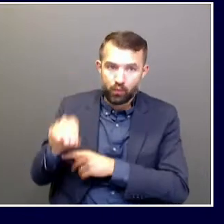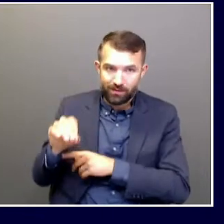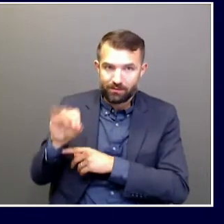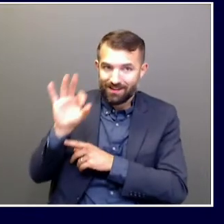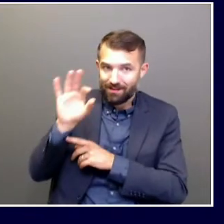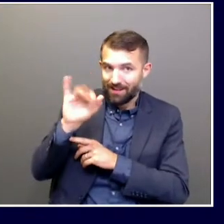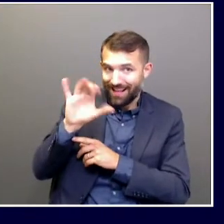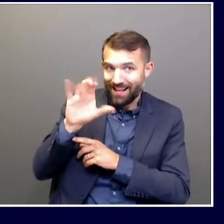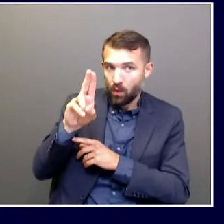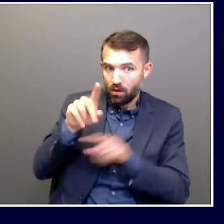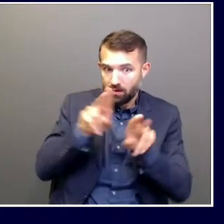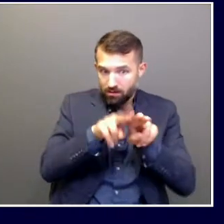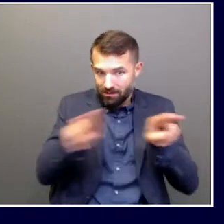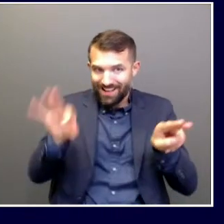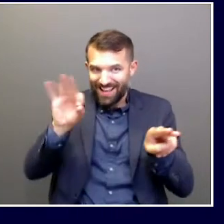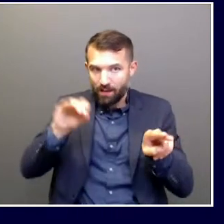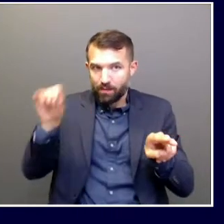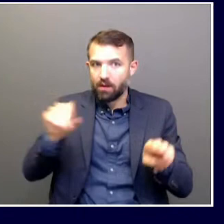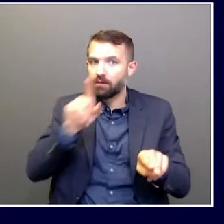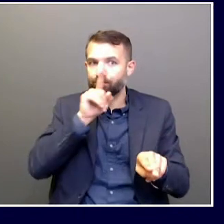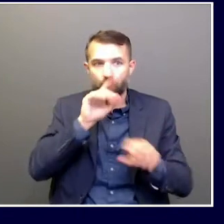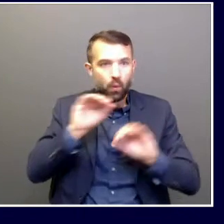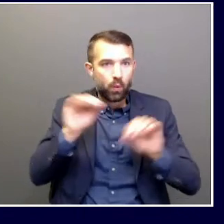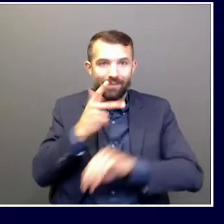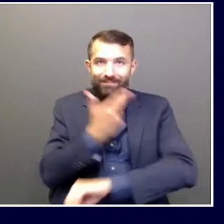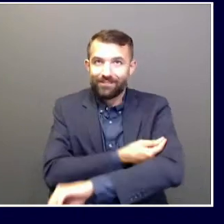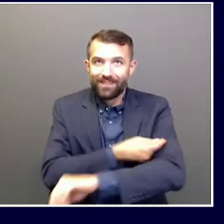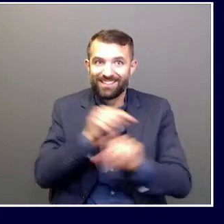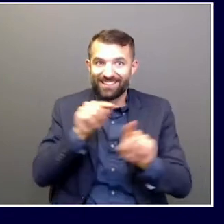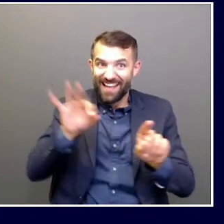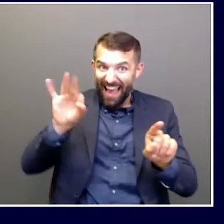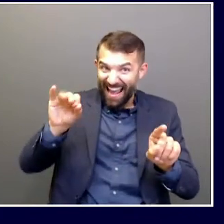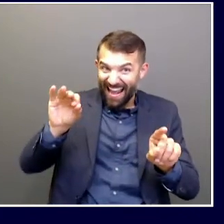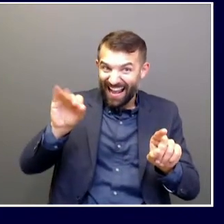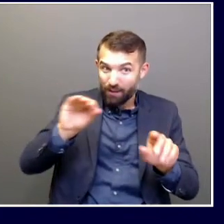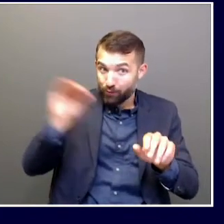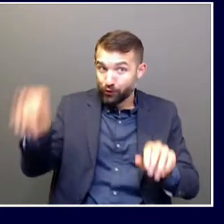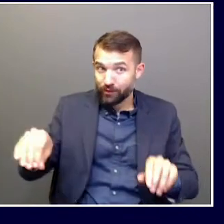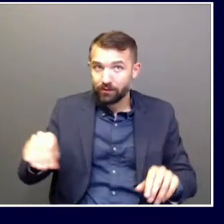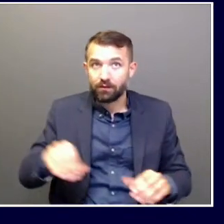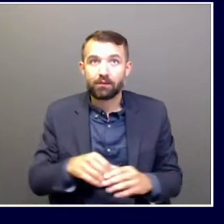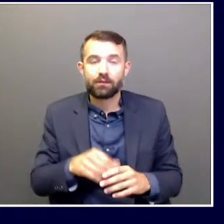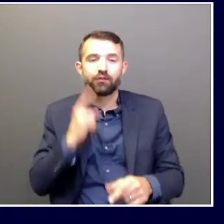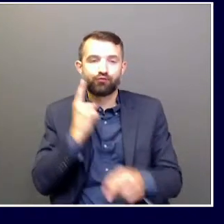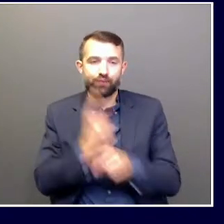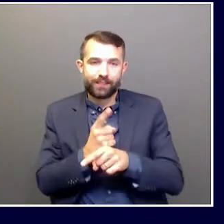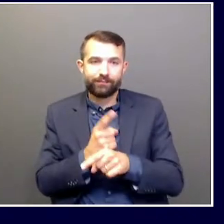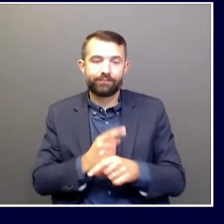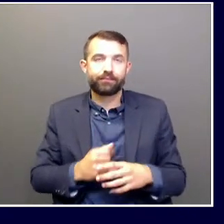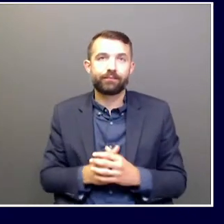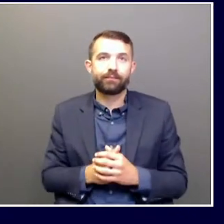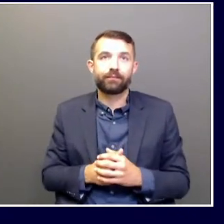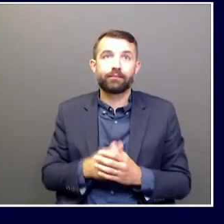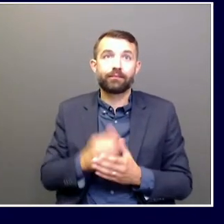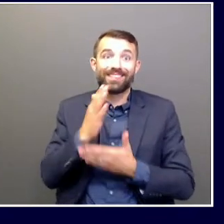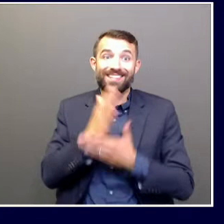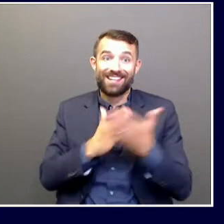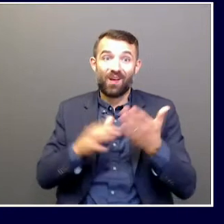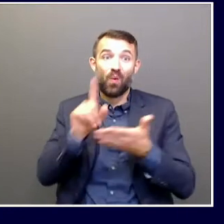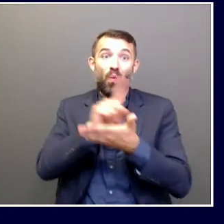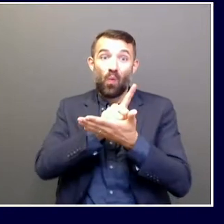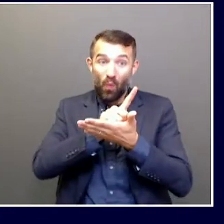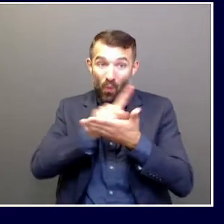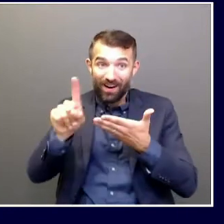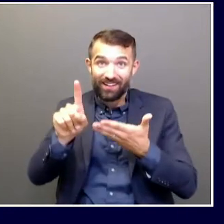being fully vaccinated. There have been some weeks where, per report by the hospital, 100% of people in Maine